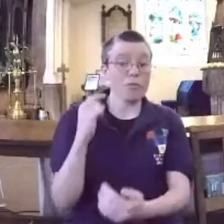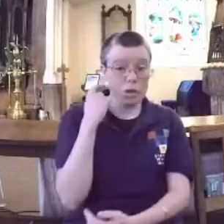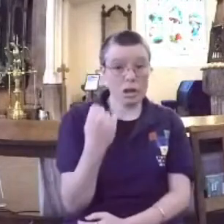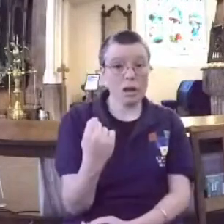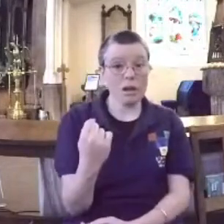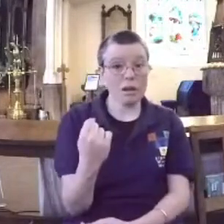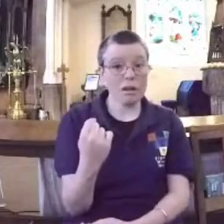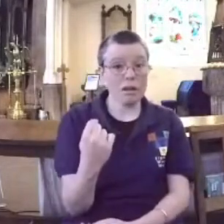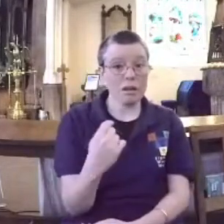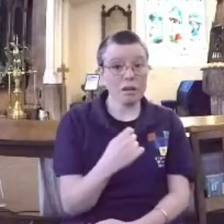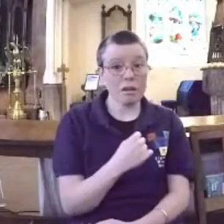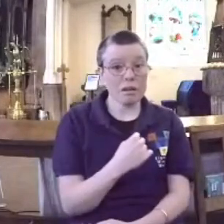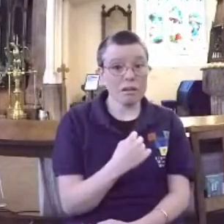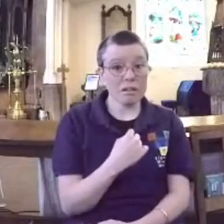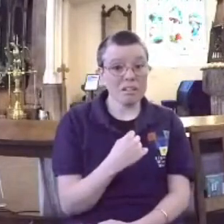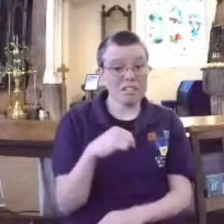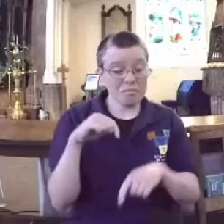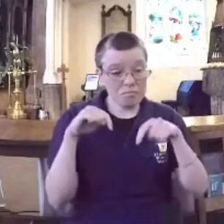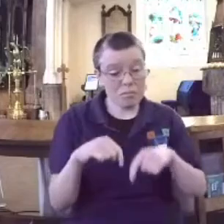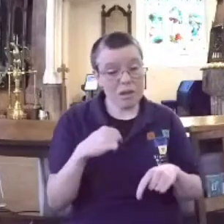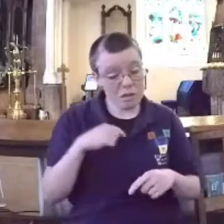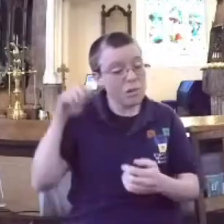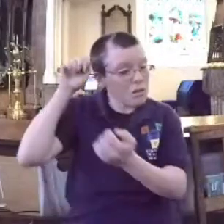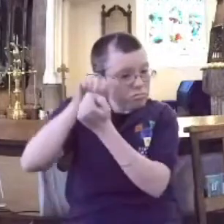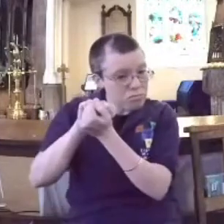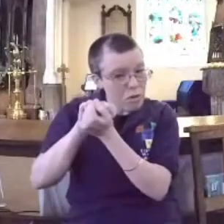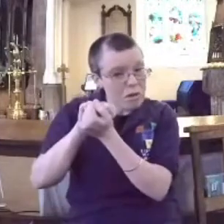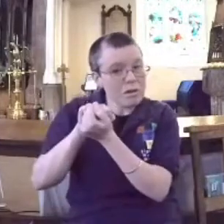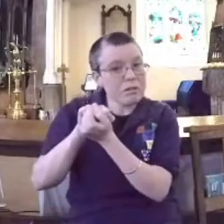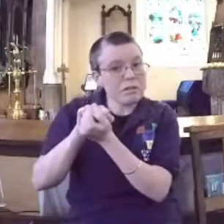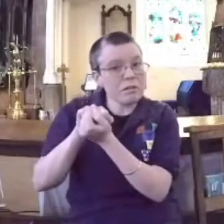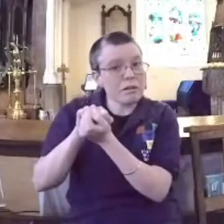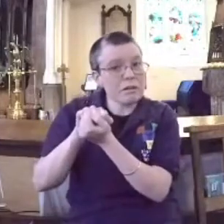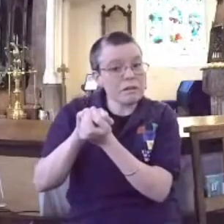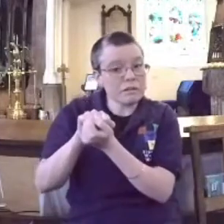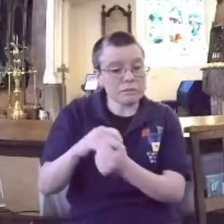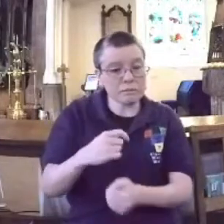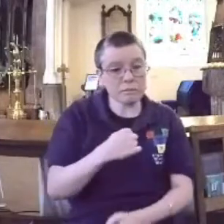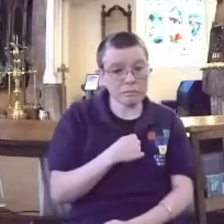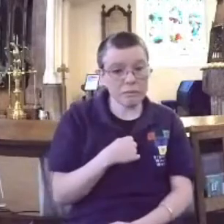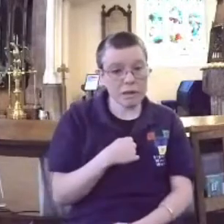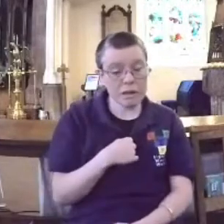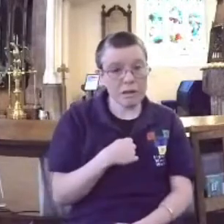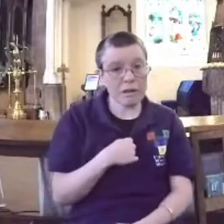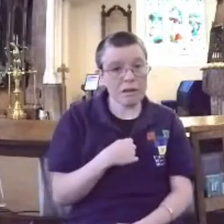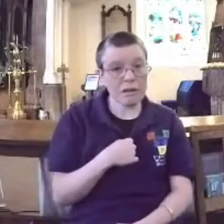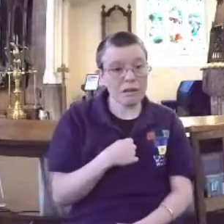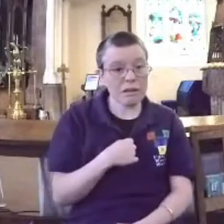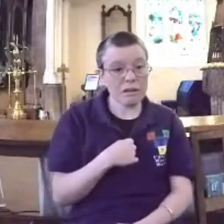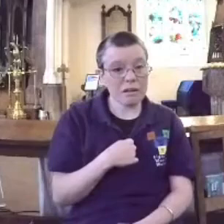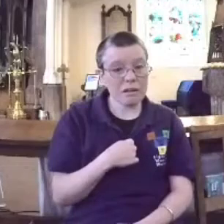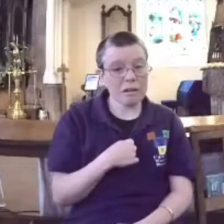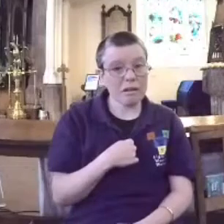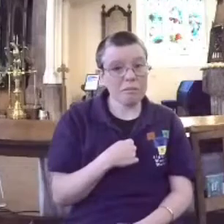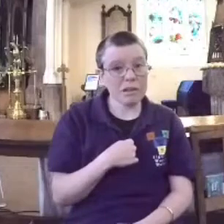And this reminds me constantly, I am not, to use